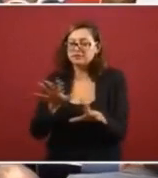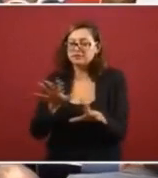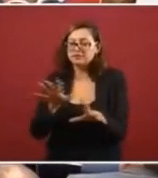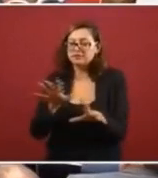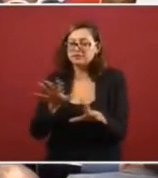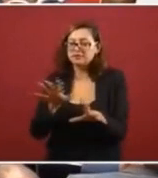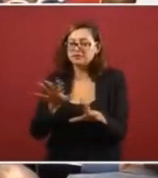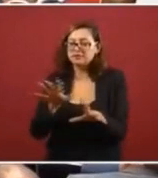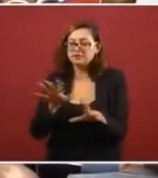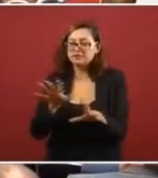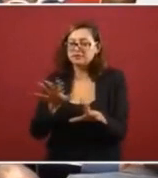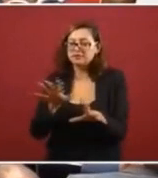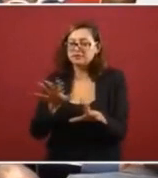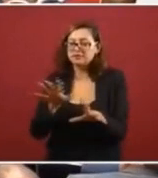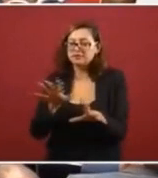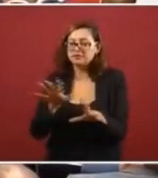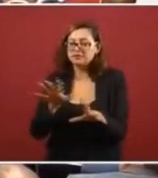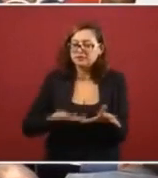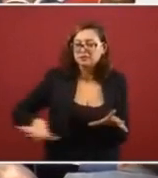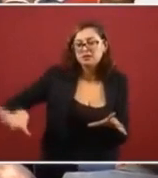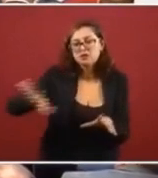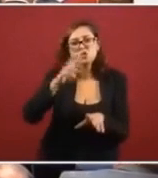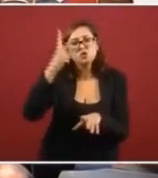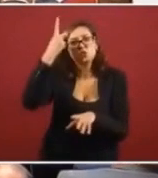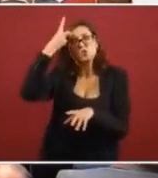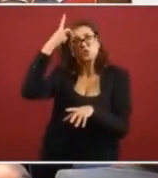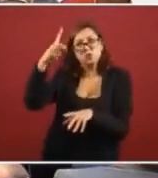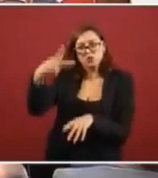patrimony z-- that are territorial